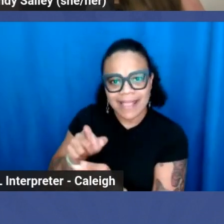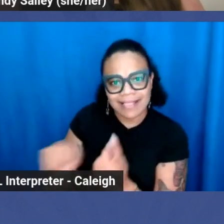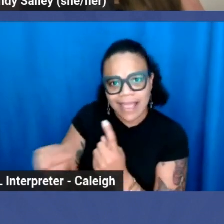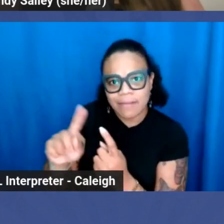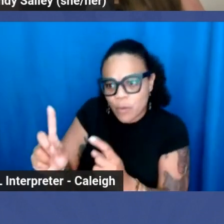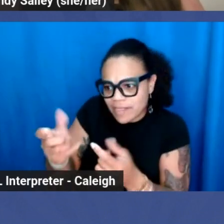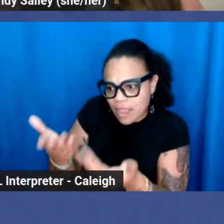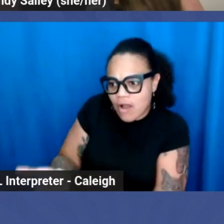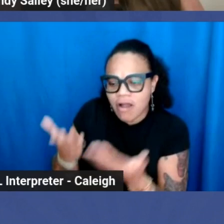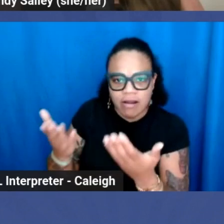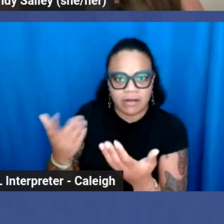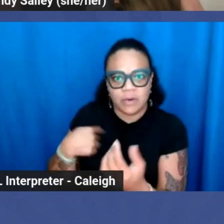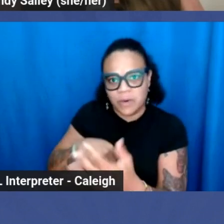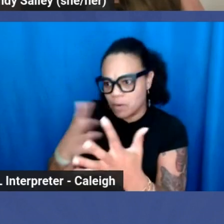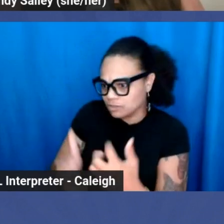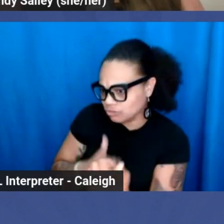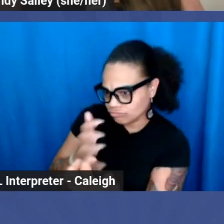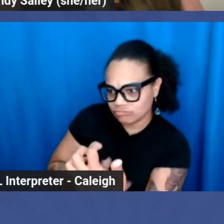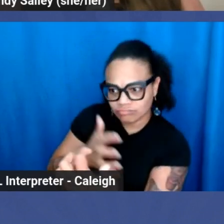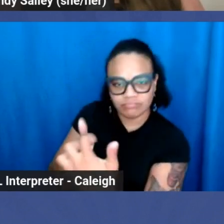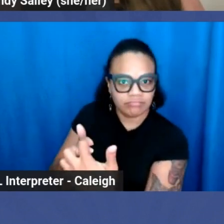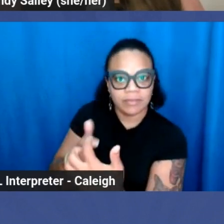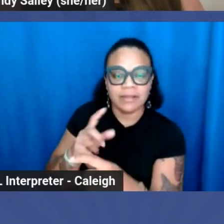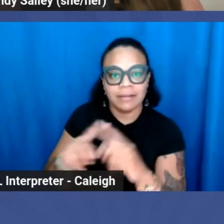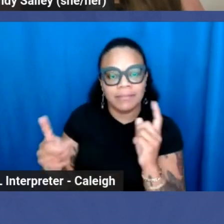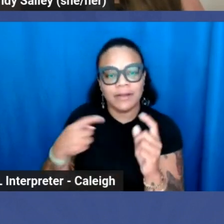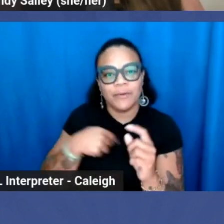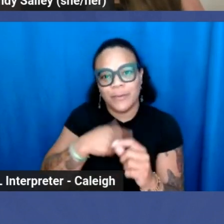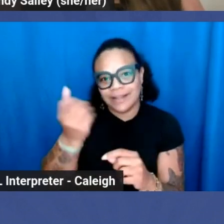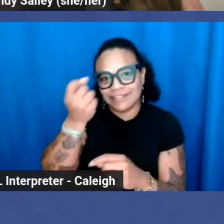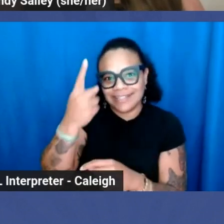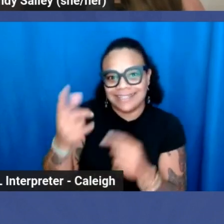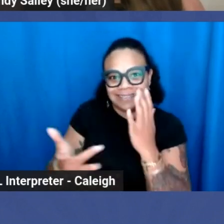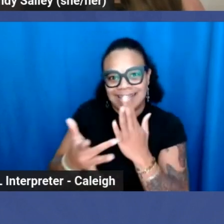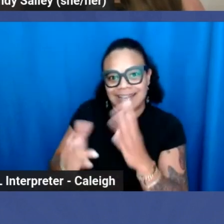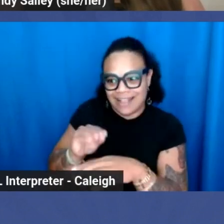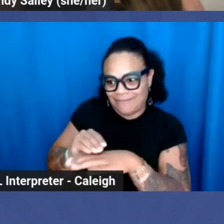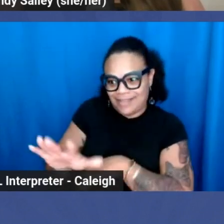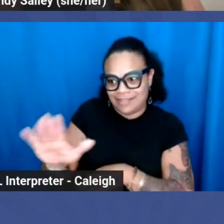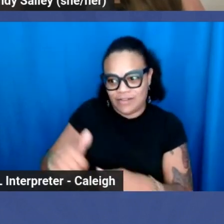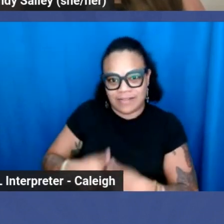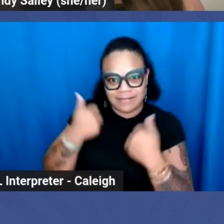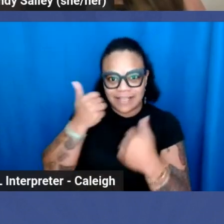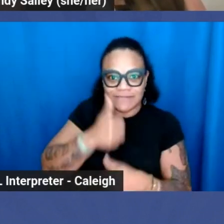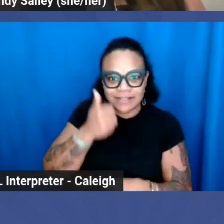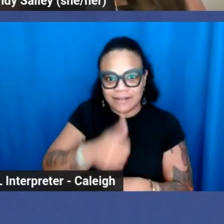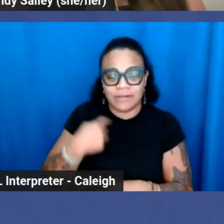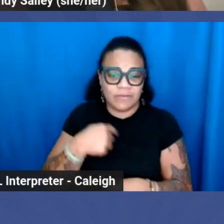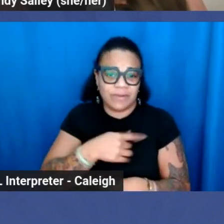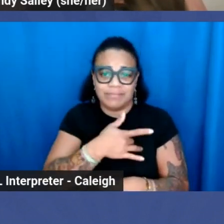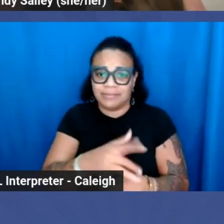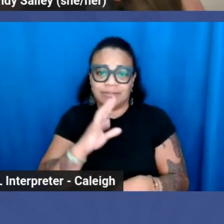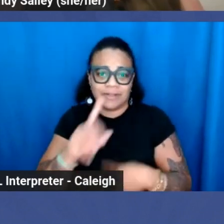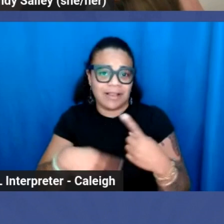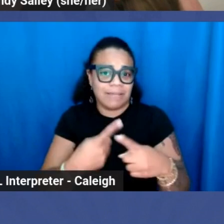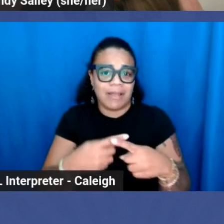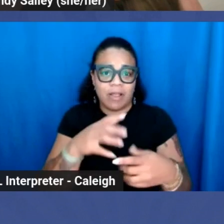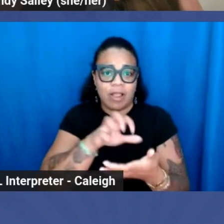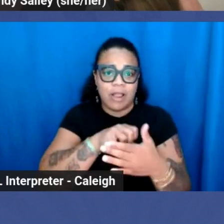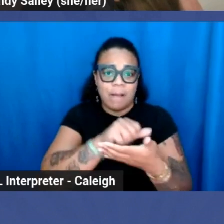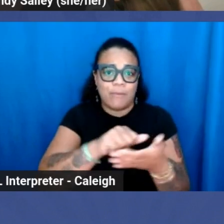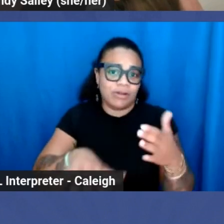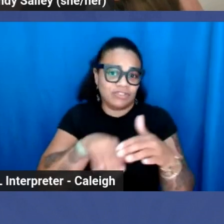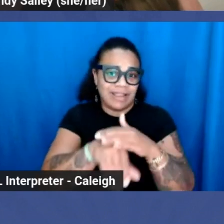affects like how they go about their lives every day. We talk about abortion access from step A to step Z of an